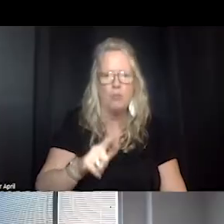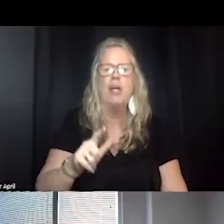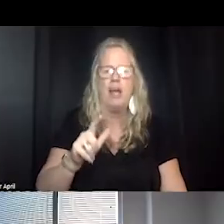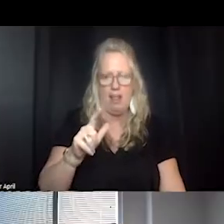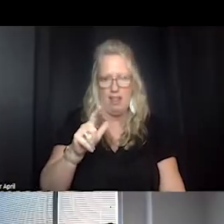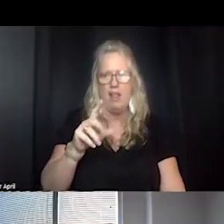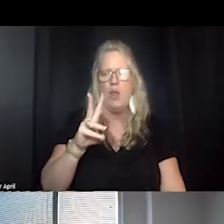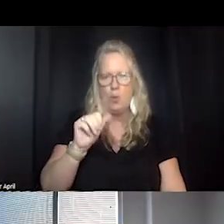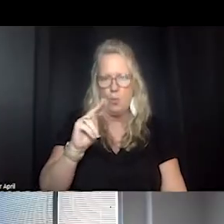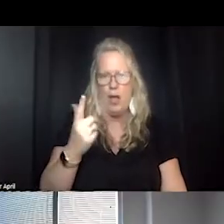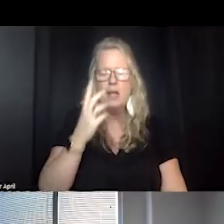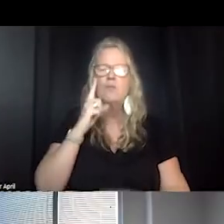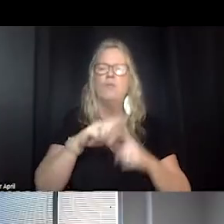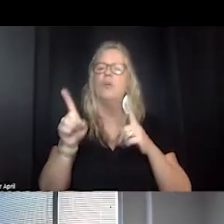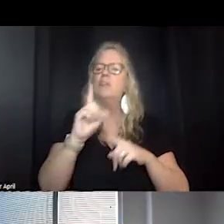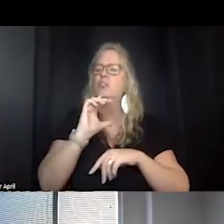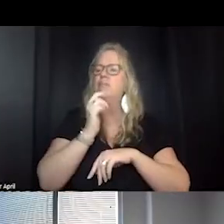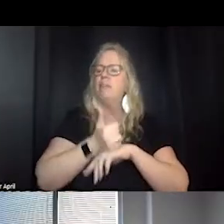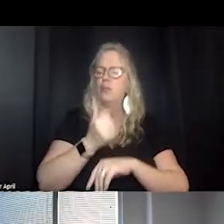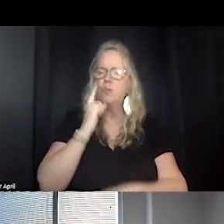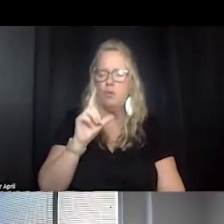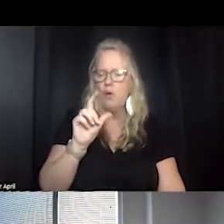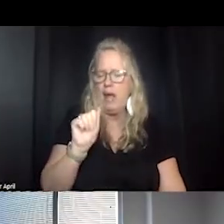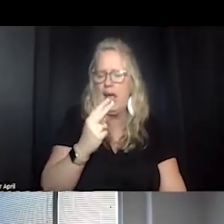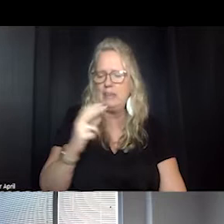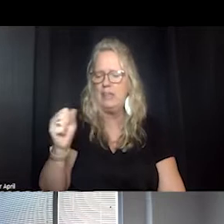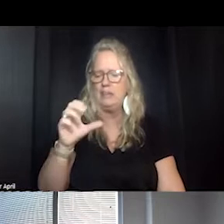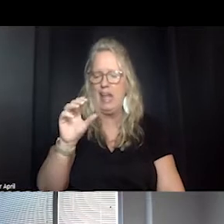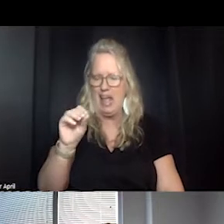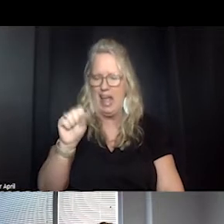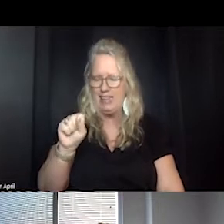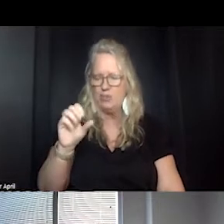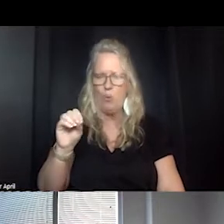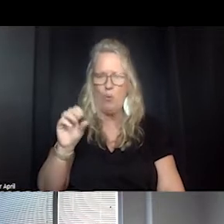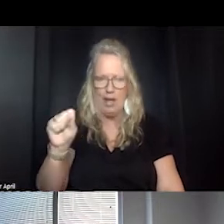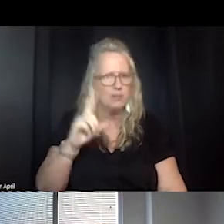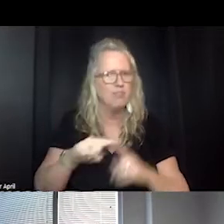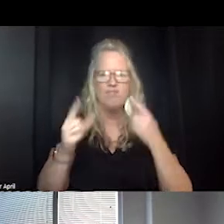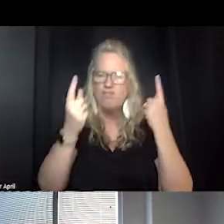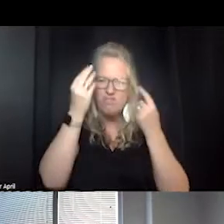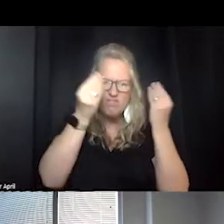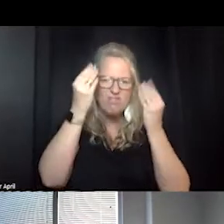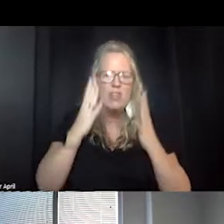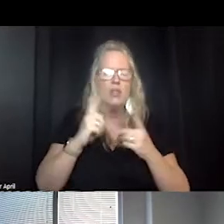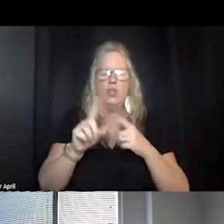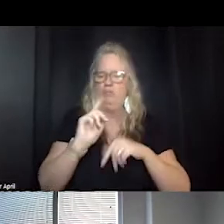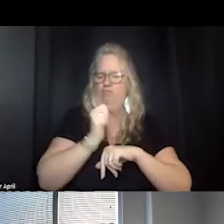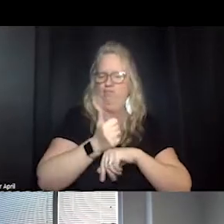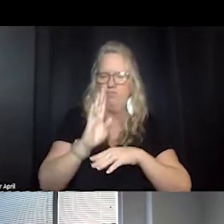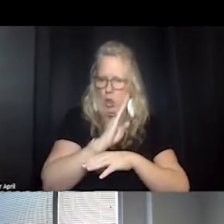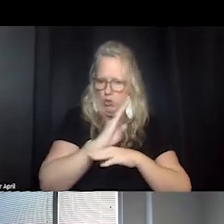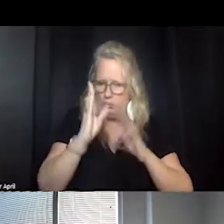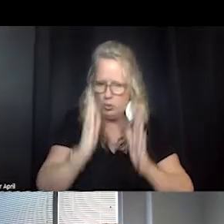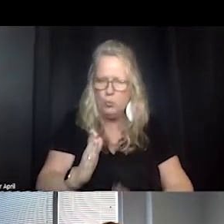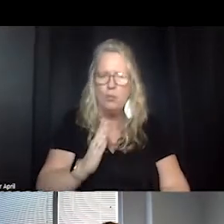the founder of accesSOS. Gabriella is an incredible thought leader, entrepreneur,